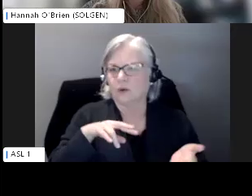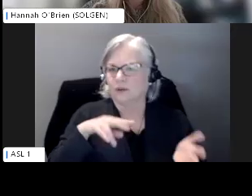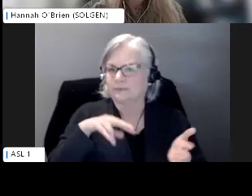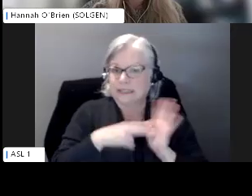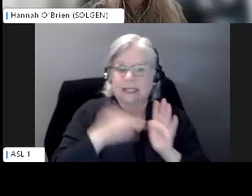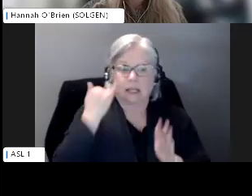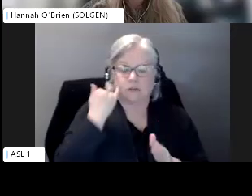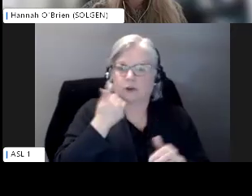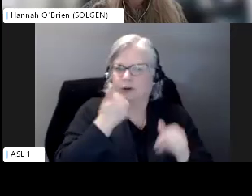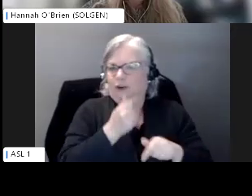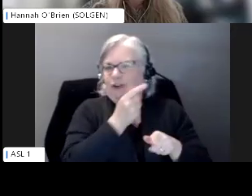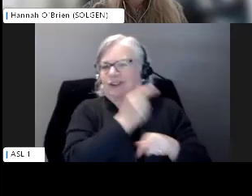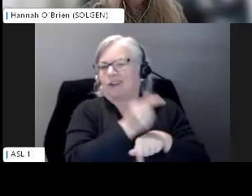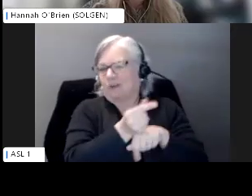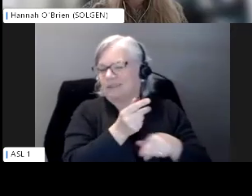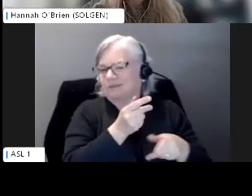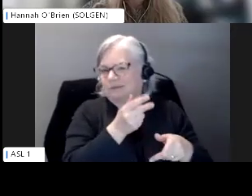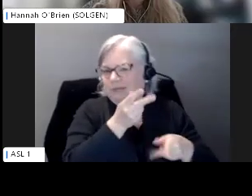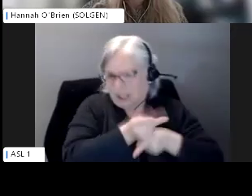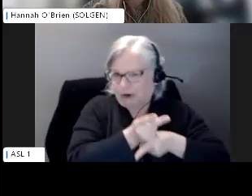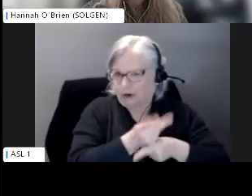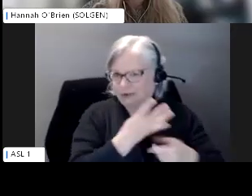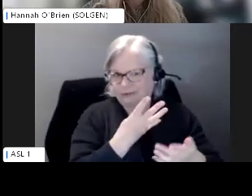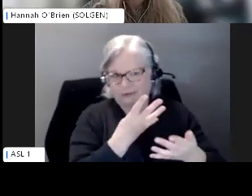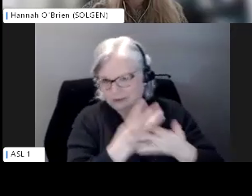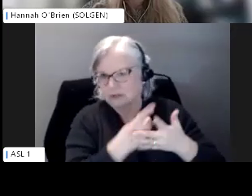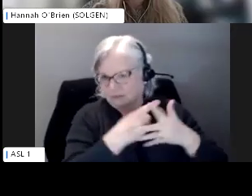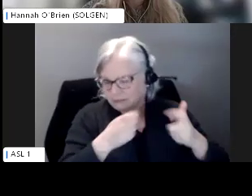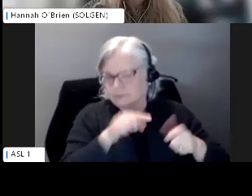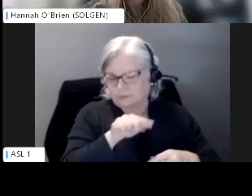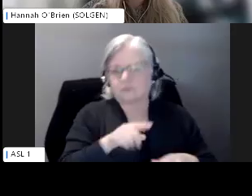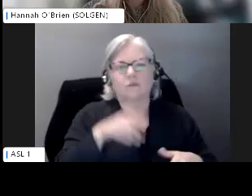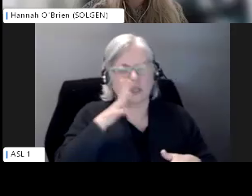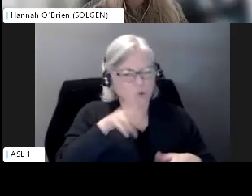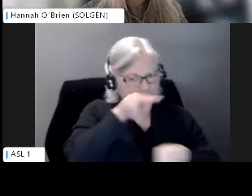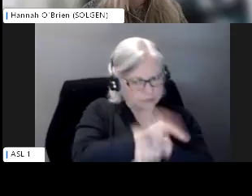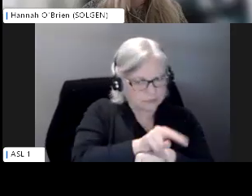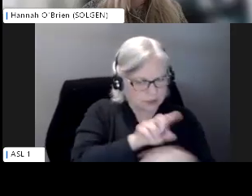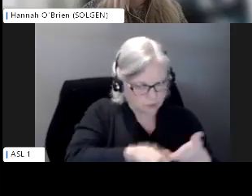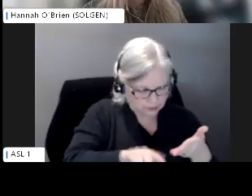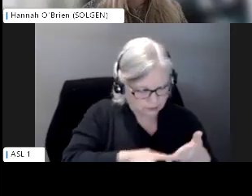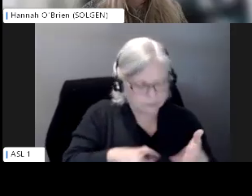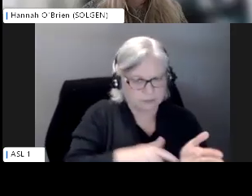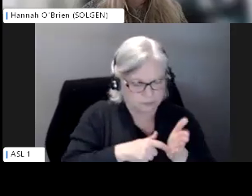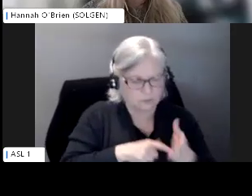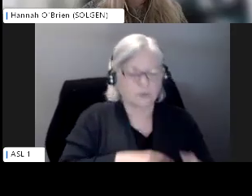state. There are also other mandatory categories for inquests, and these include